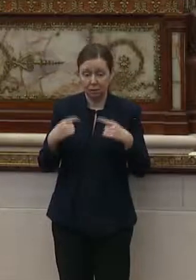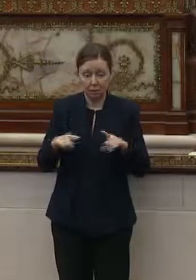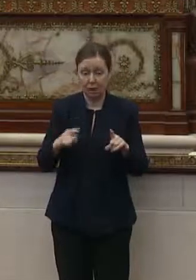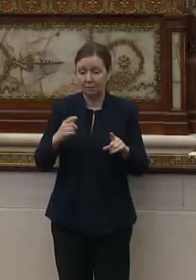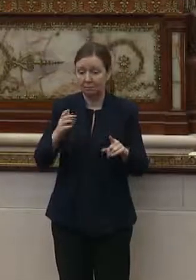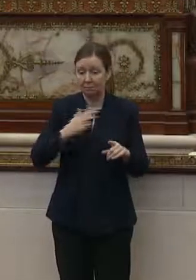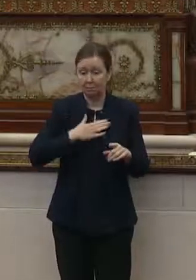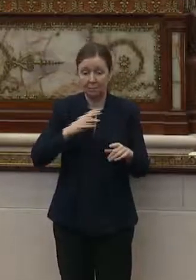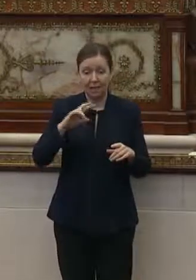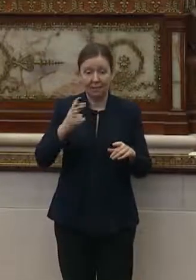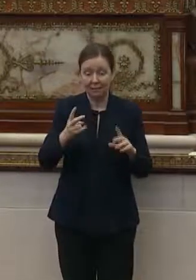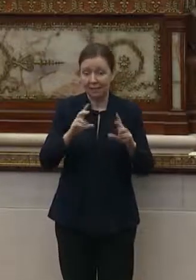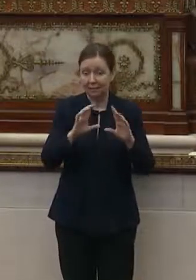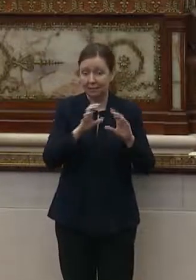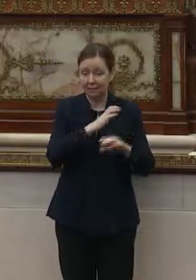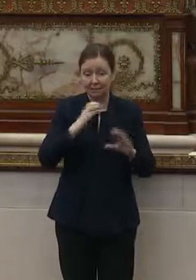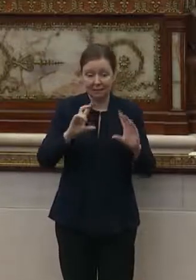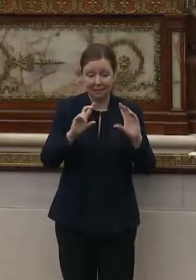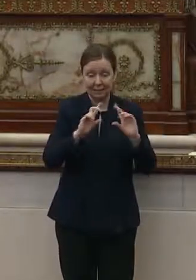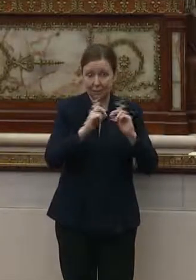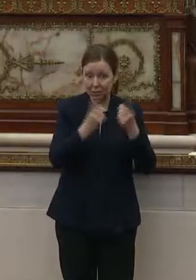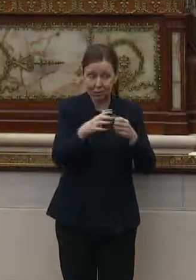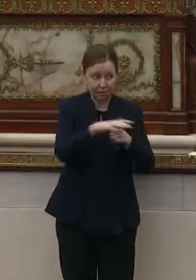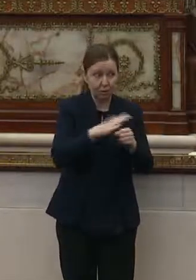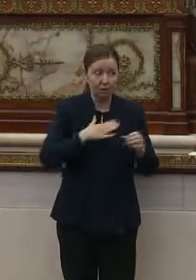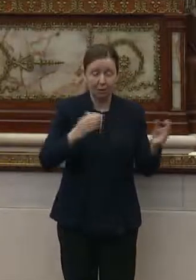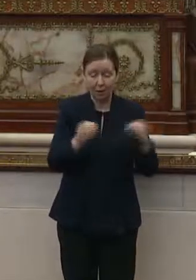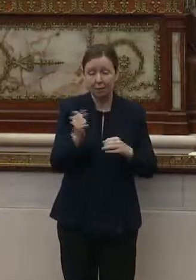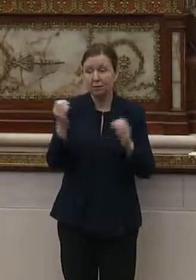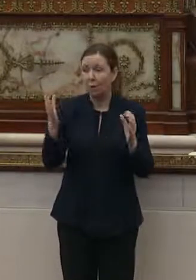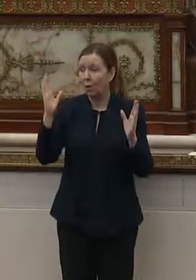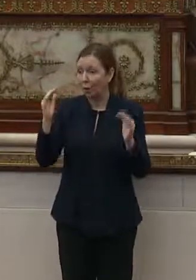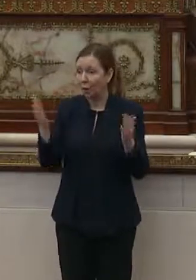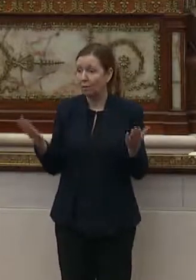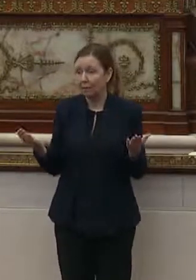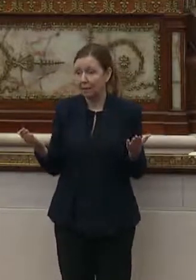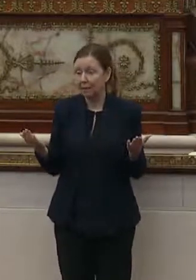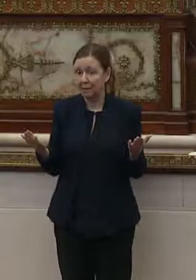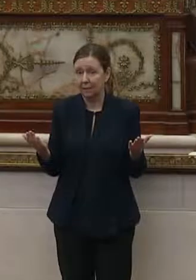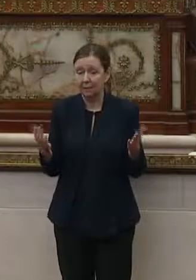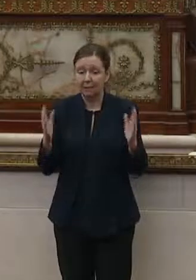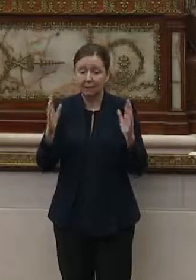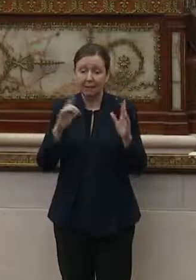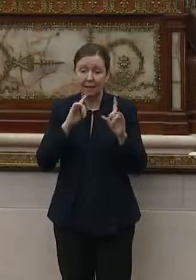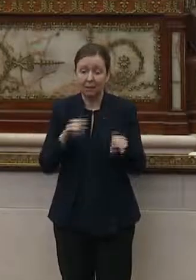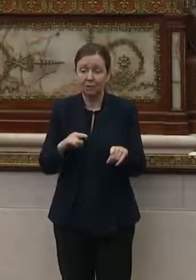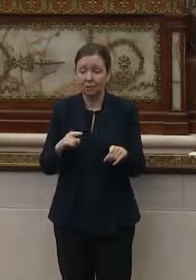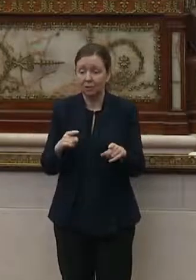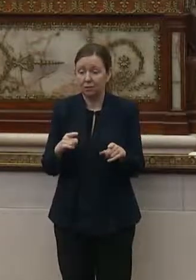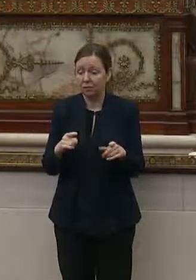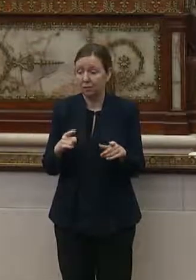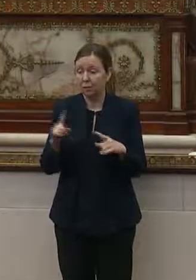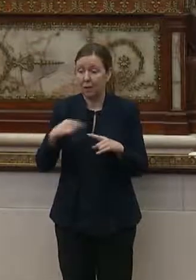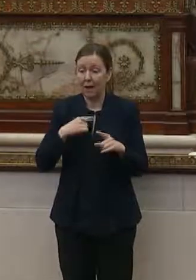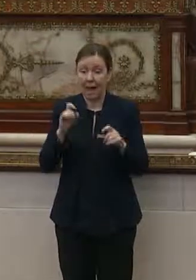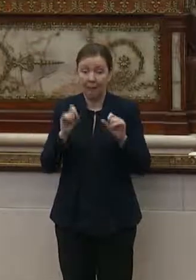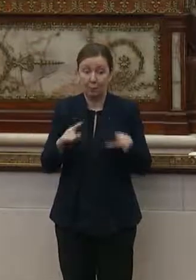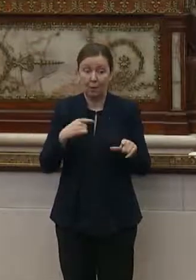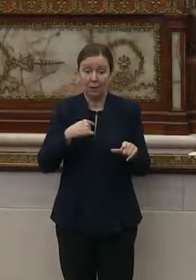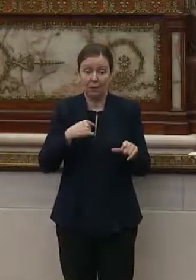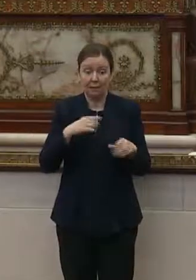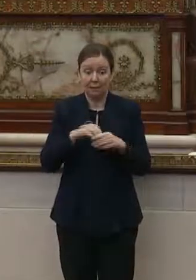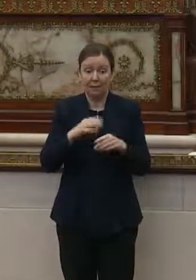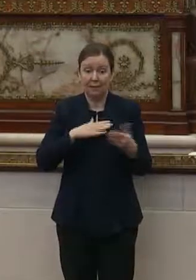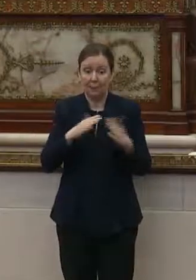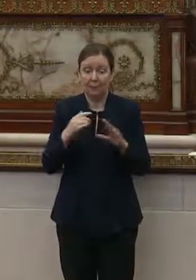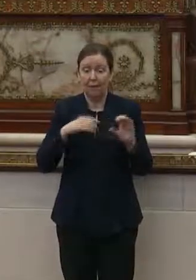my second councilmanic district in my office. And so hopefully there will be answers that will be put forward that at least when I'm questioning them inside my